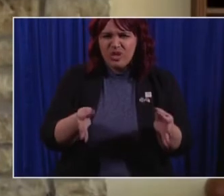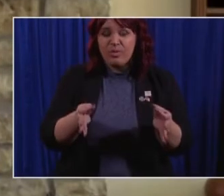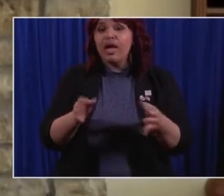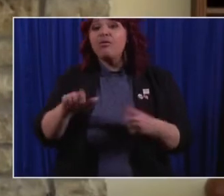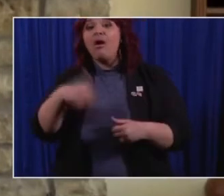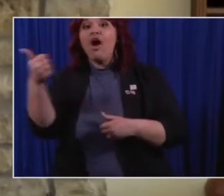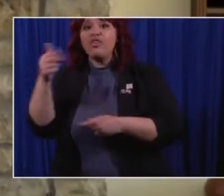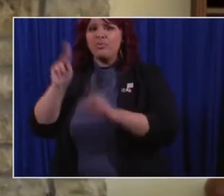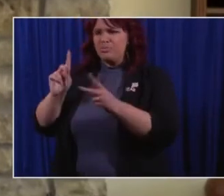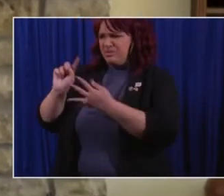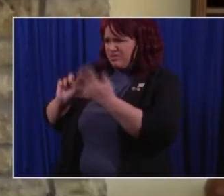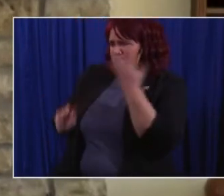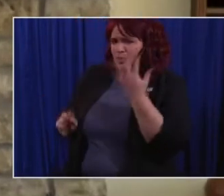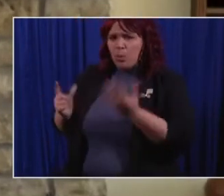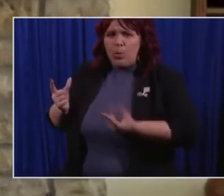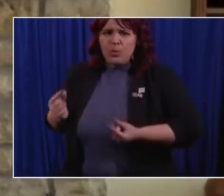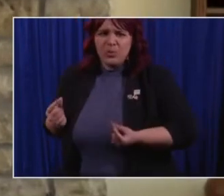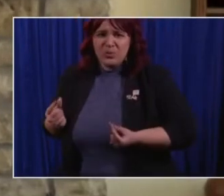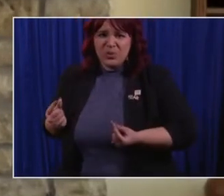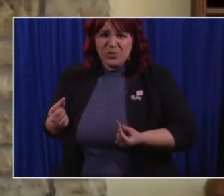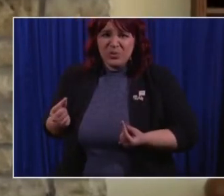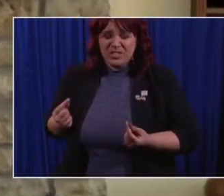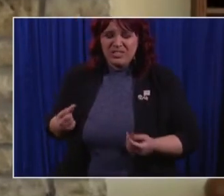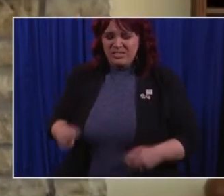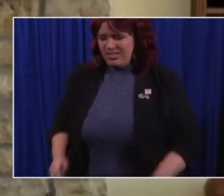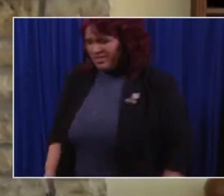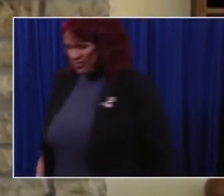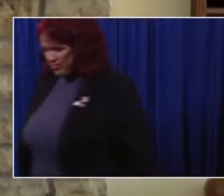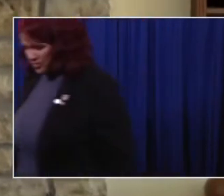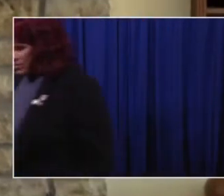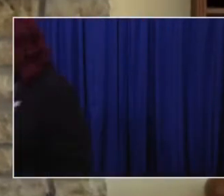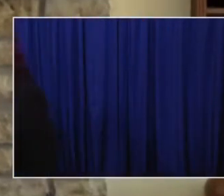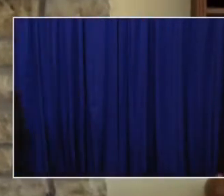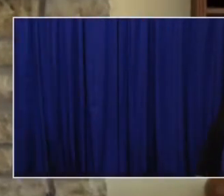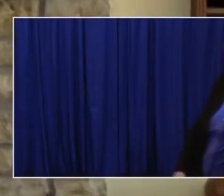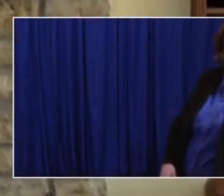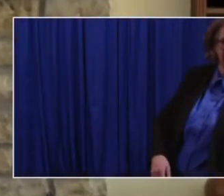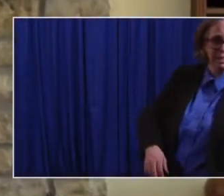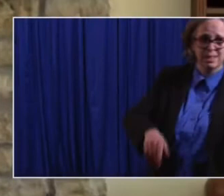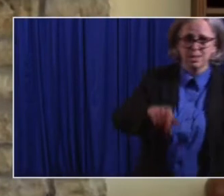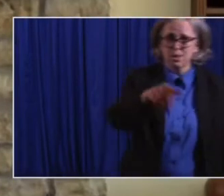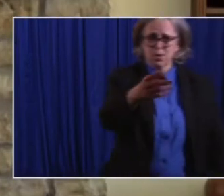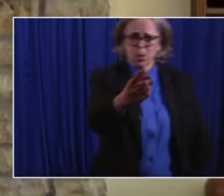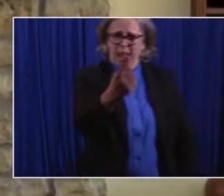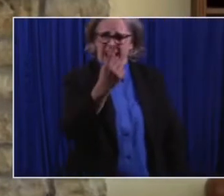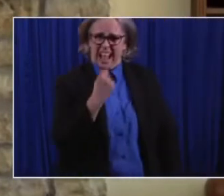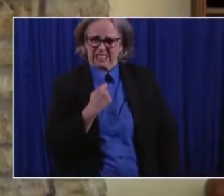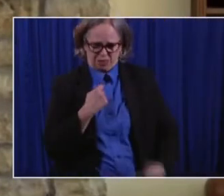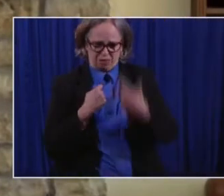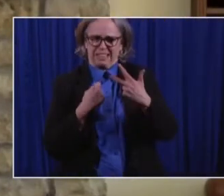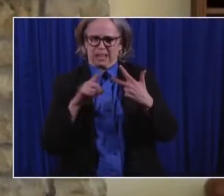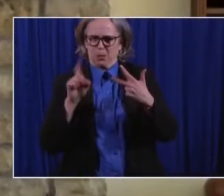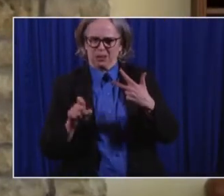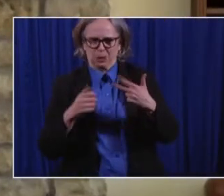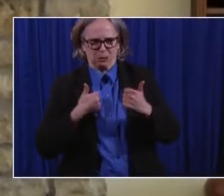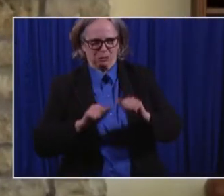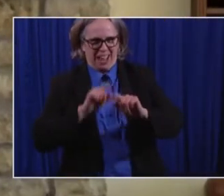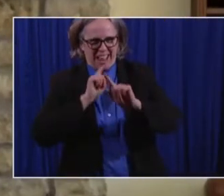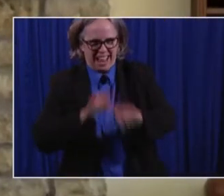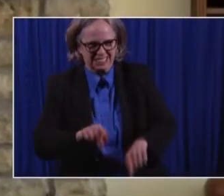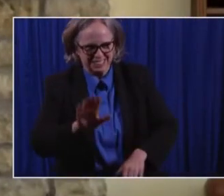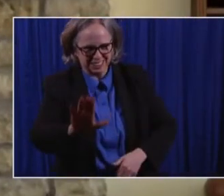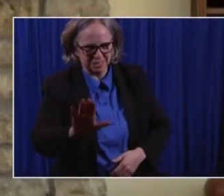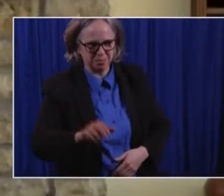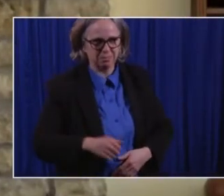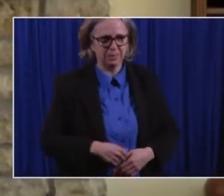Okay, you got three questions there. I'll try to get them. Look, people that don't have internet, we understand that's a problem. Had conversations with